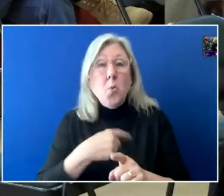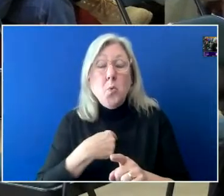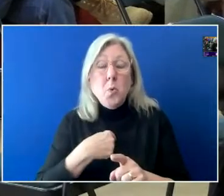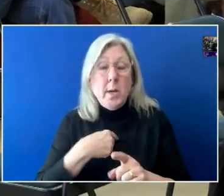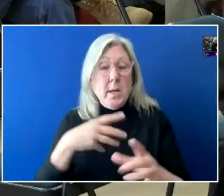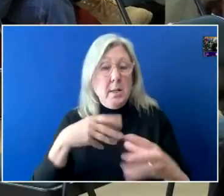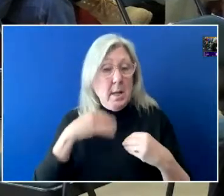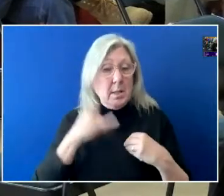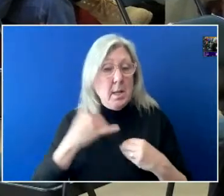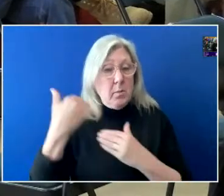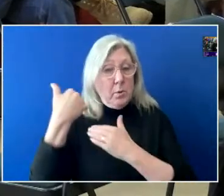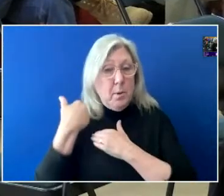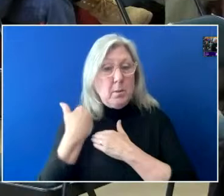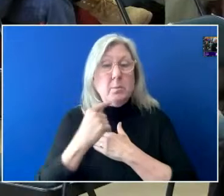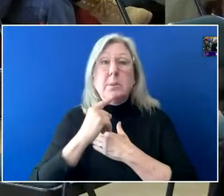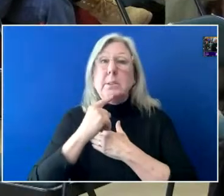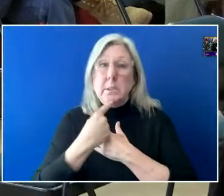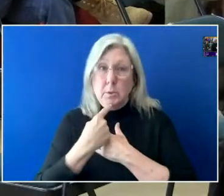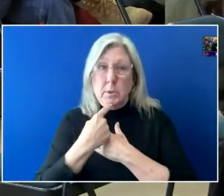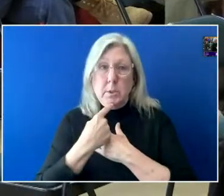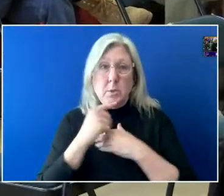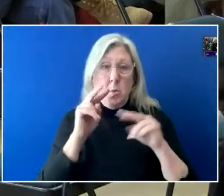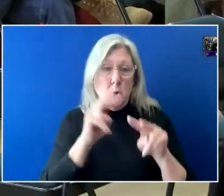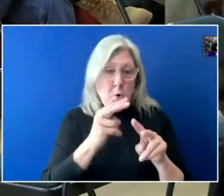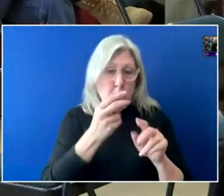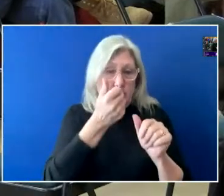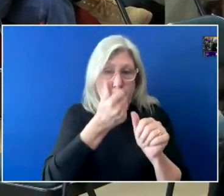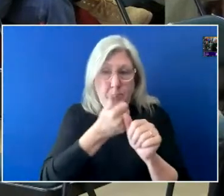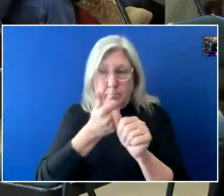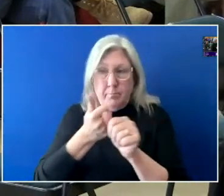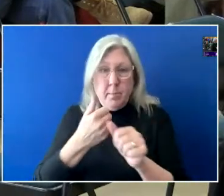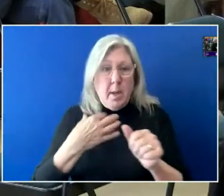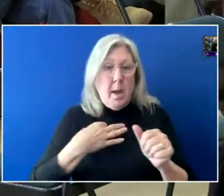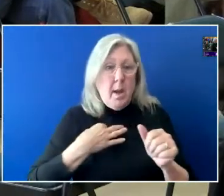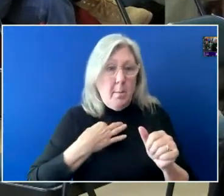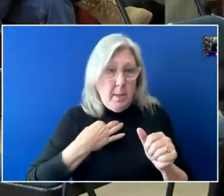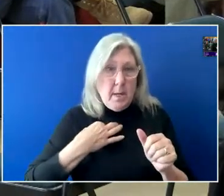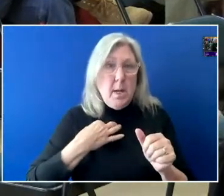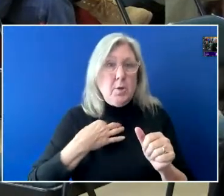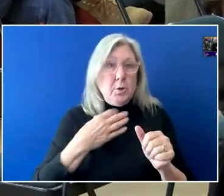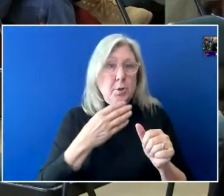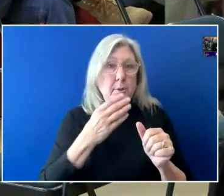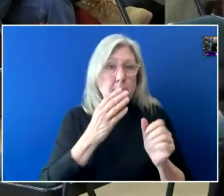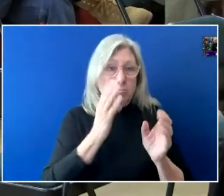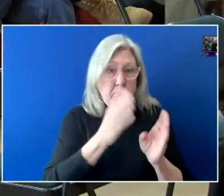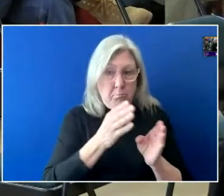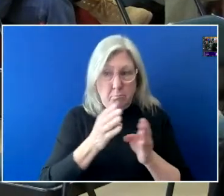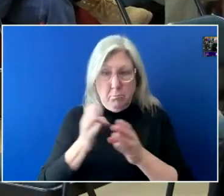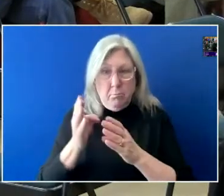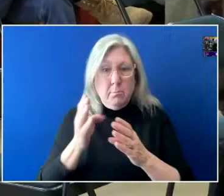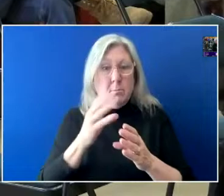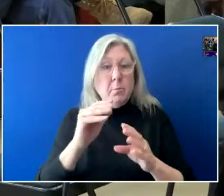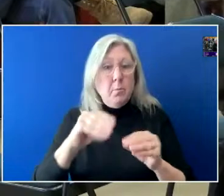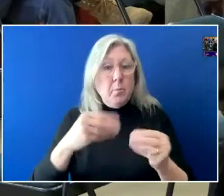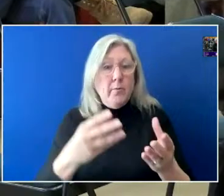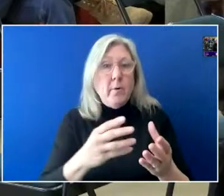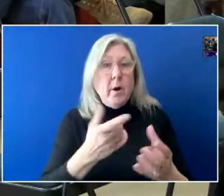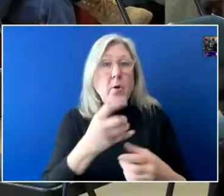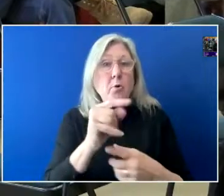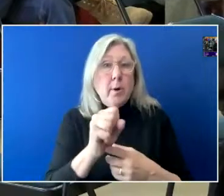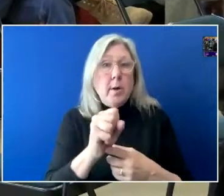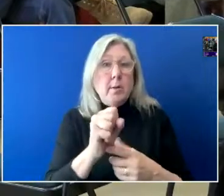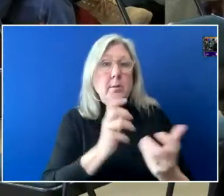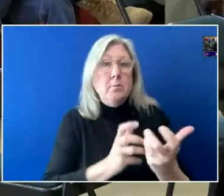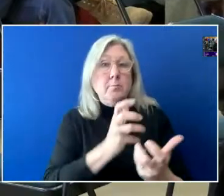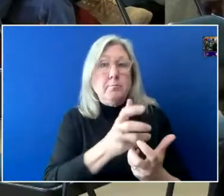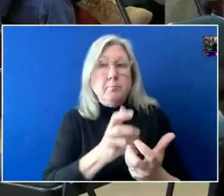at the individual applications and and um we we you know provide the grants accordingly uh